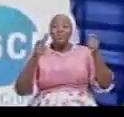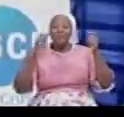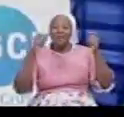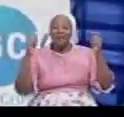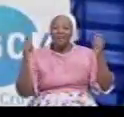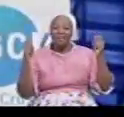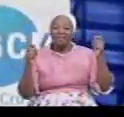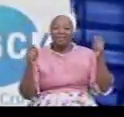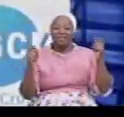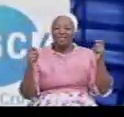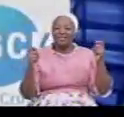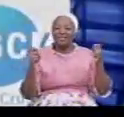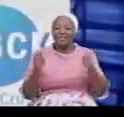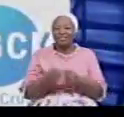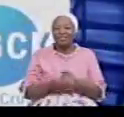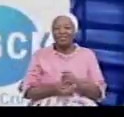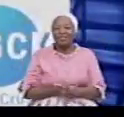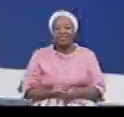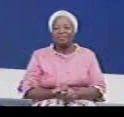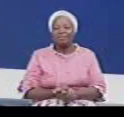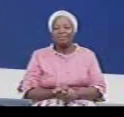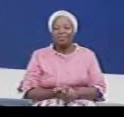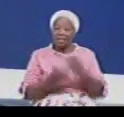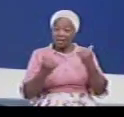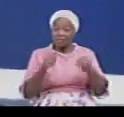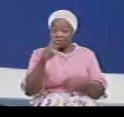Now, finally, you are here.